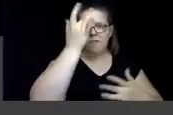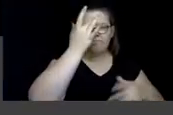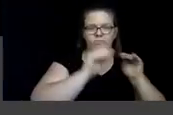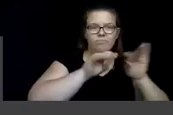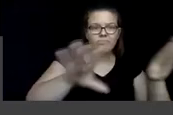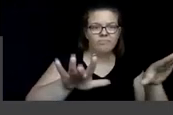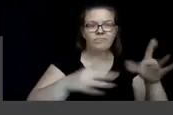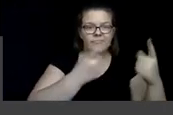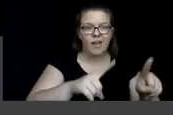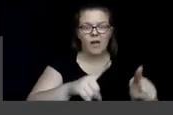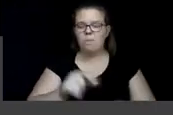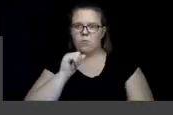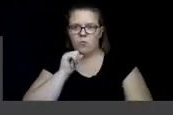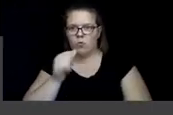not.